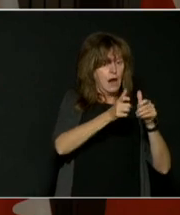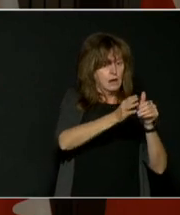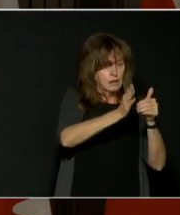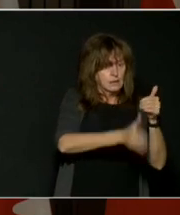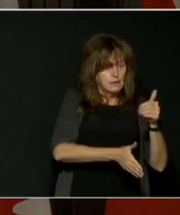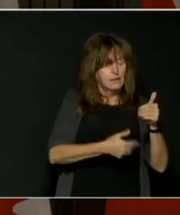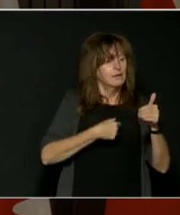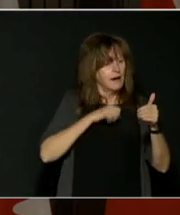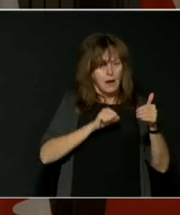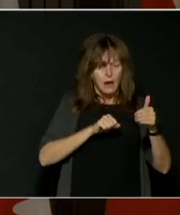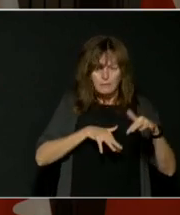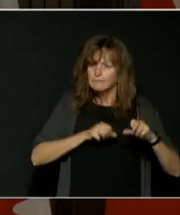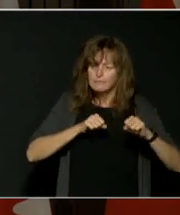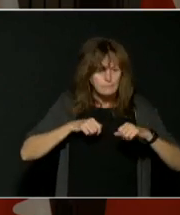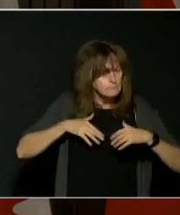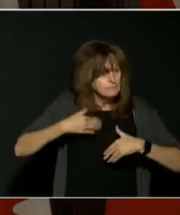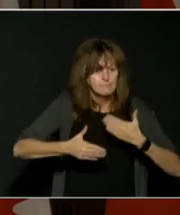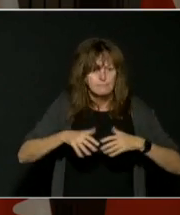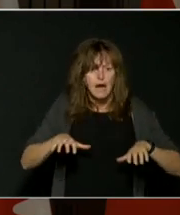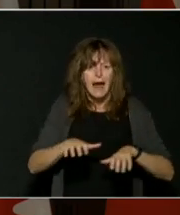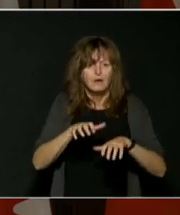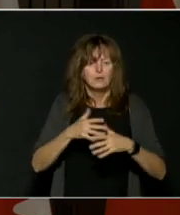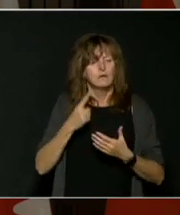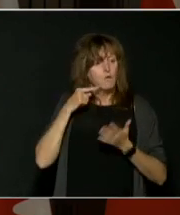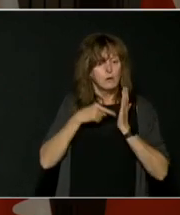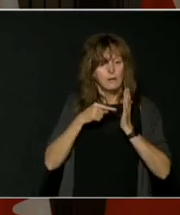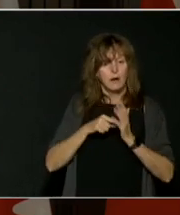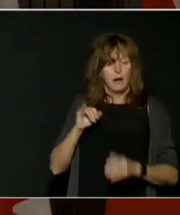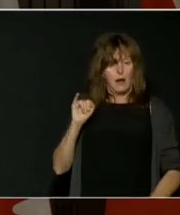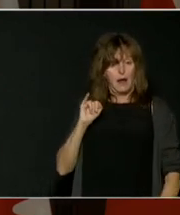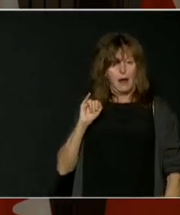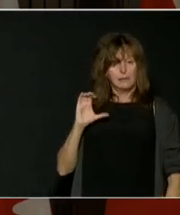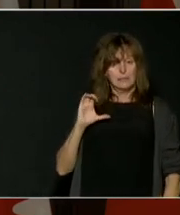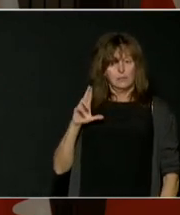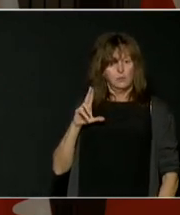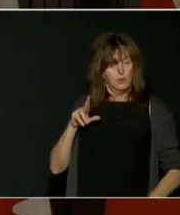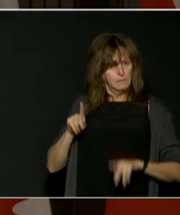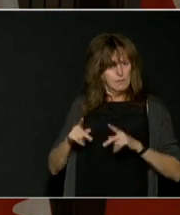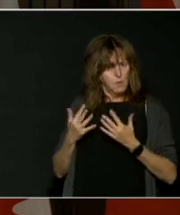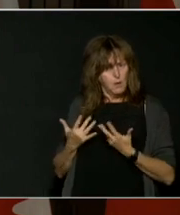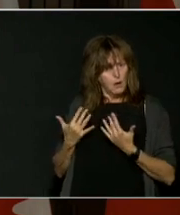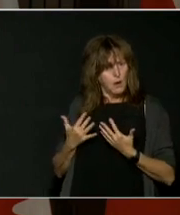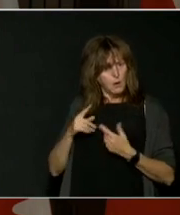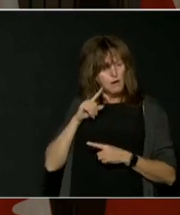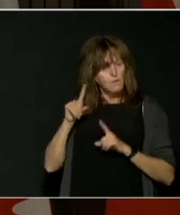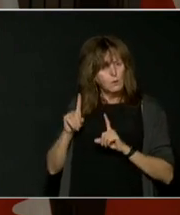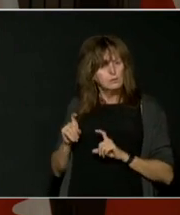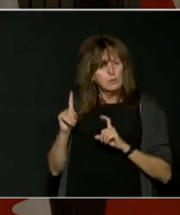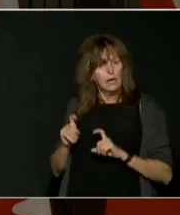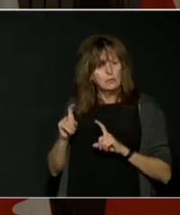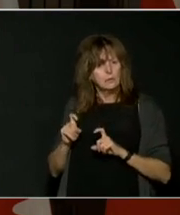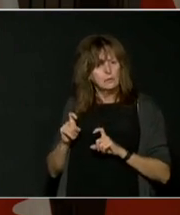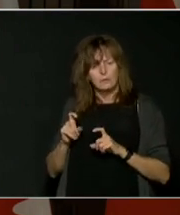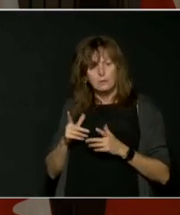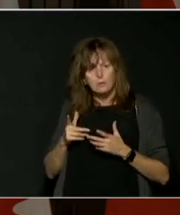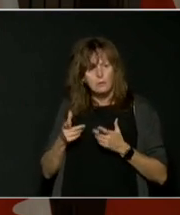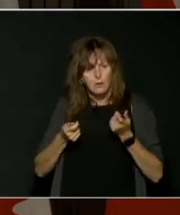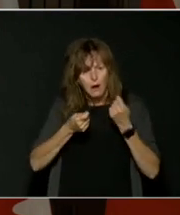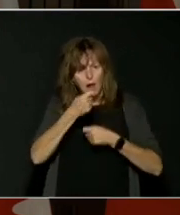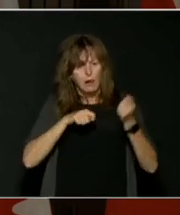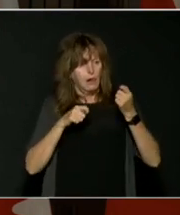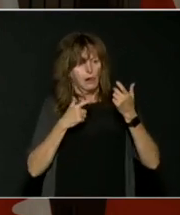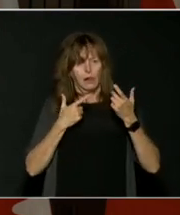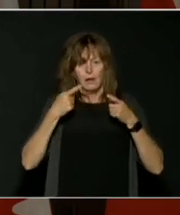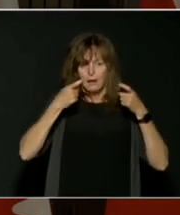examples in ICUs where people are waiting for tests and their management changes. We have outbreaks where you need those results